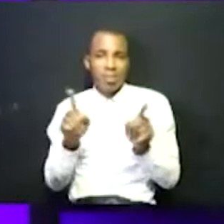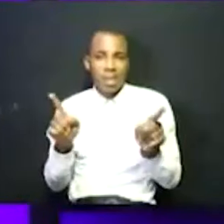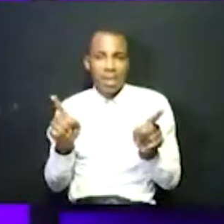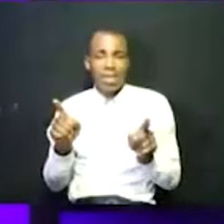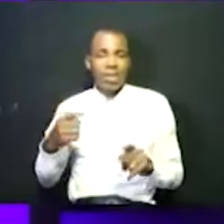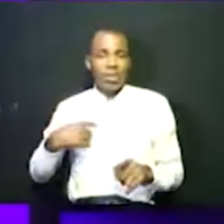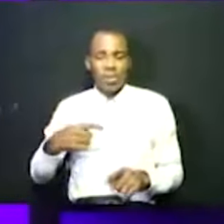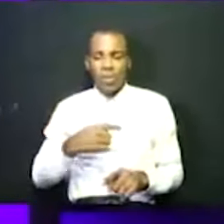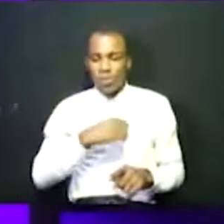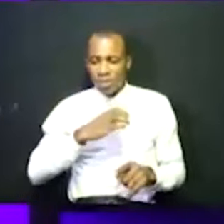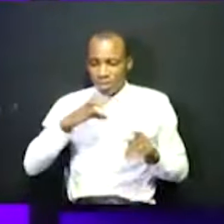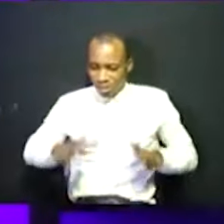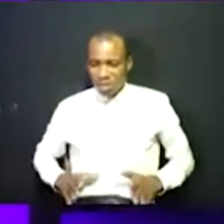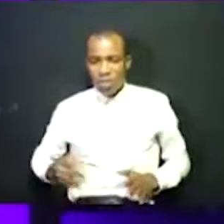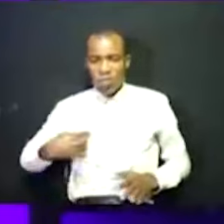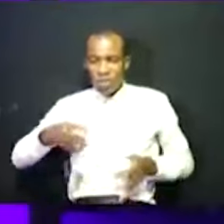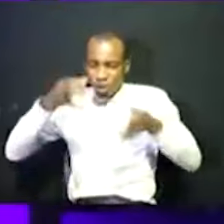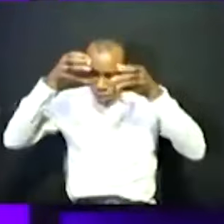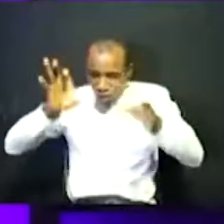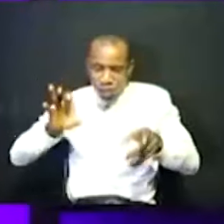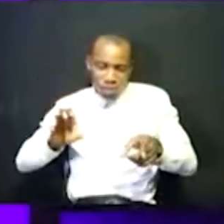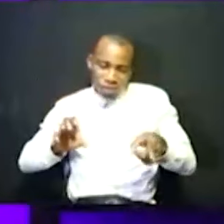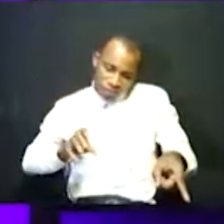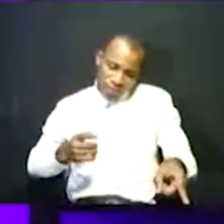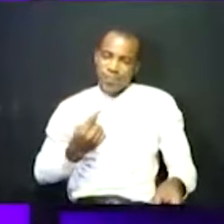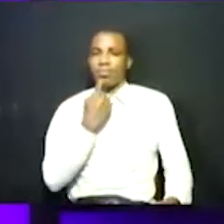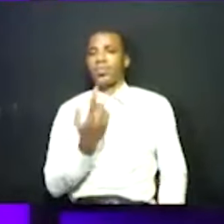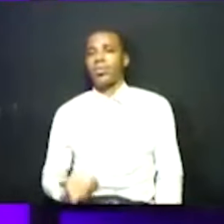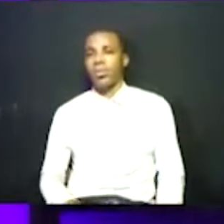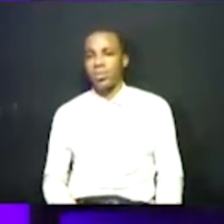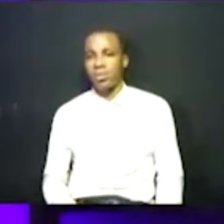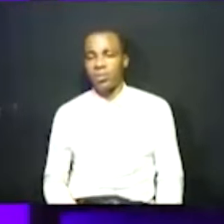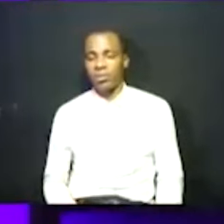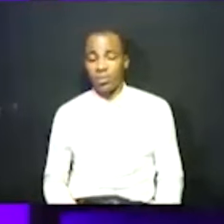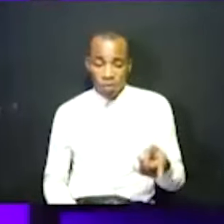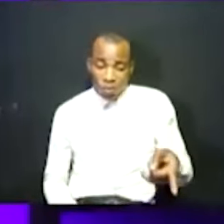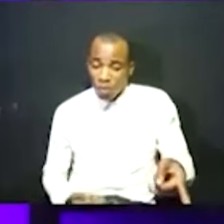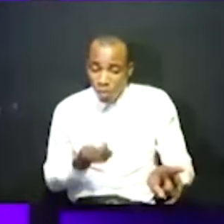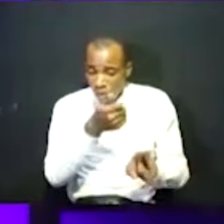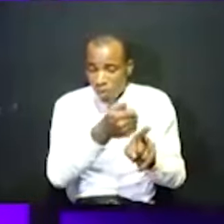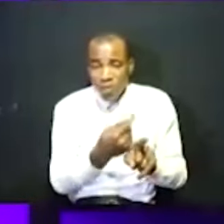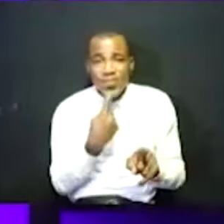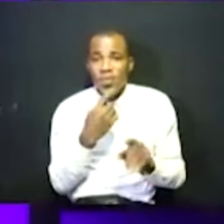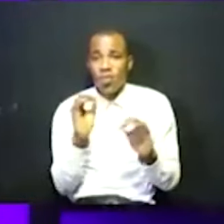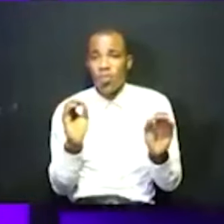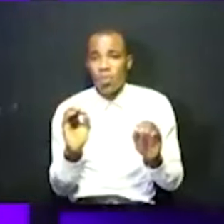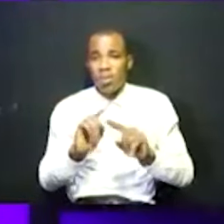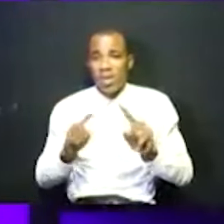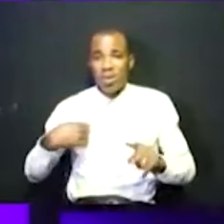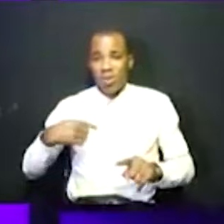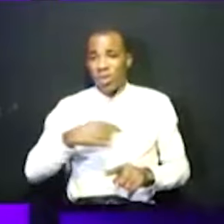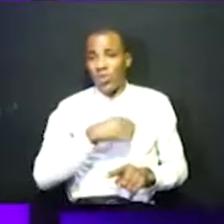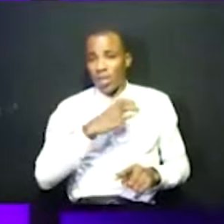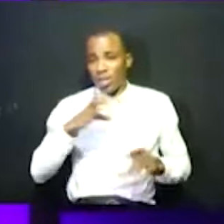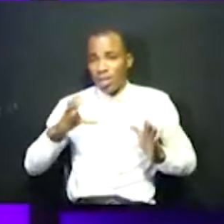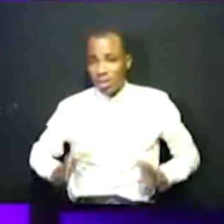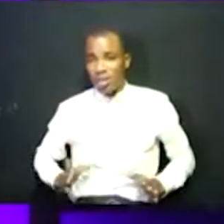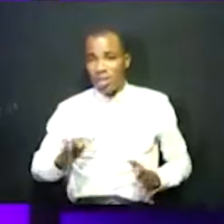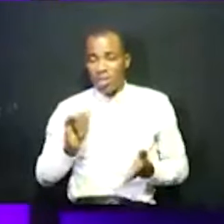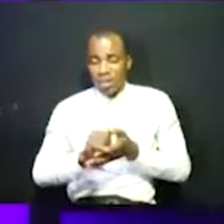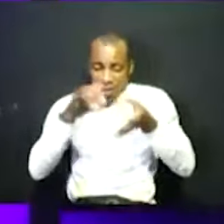are disappointing people like her. Minyi ni se abaye bribia manabema bunemu ya ye ye jidifon yen